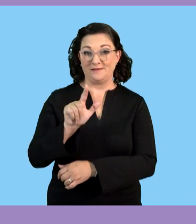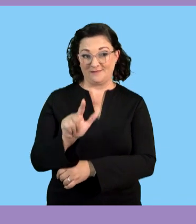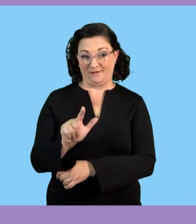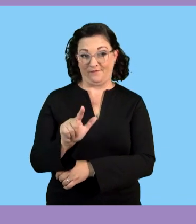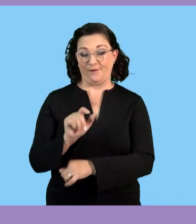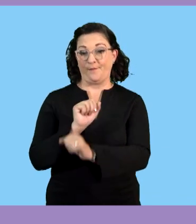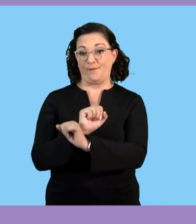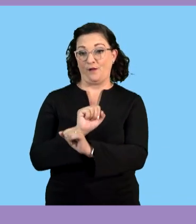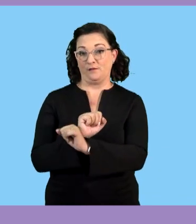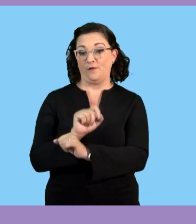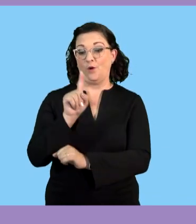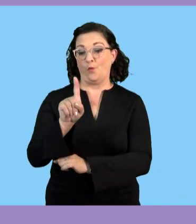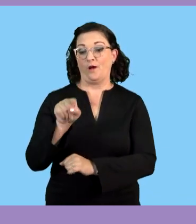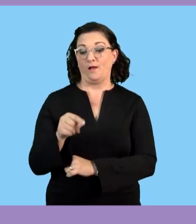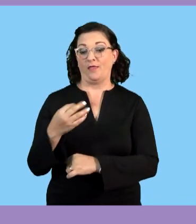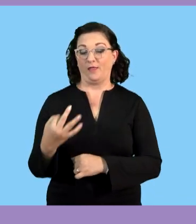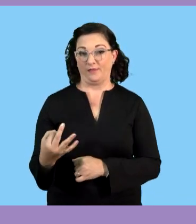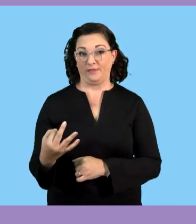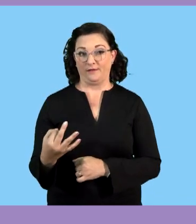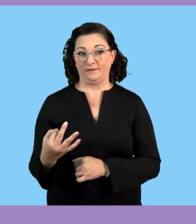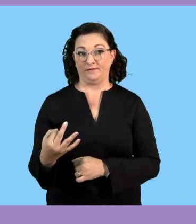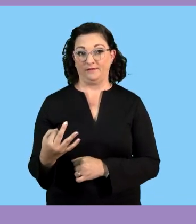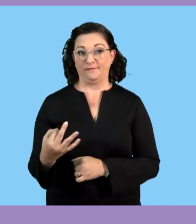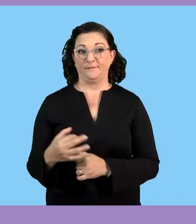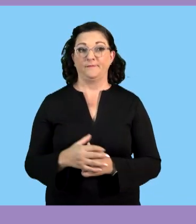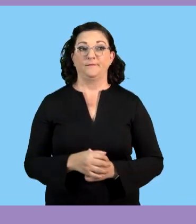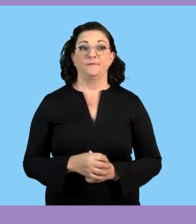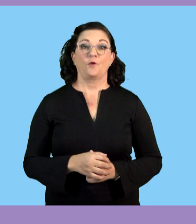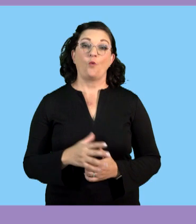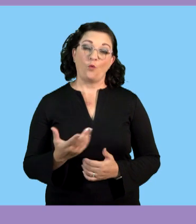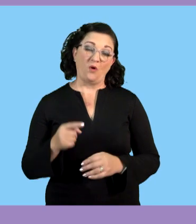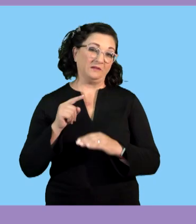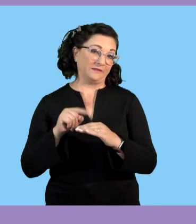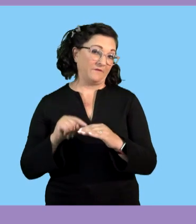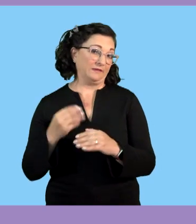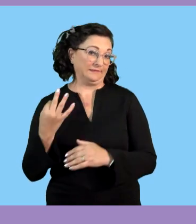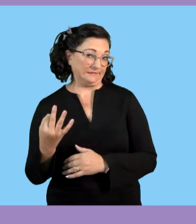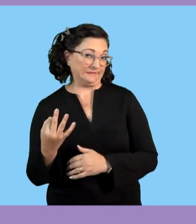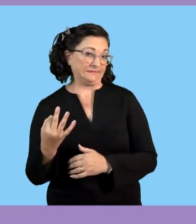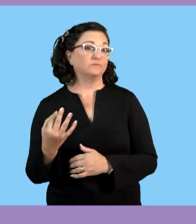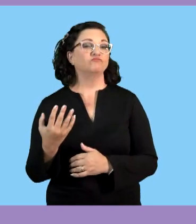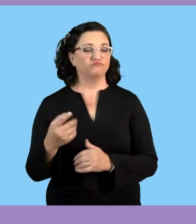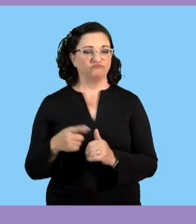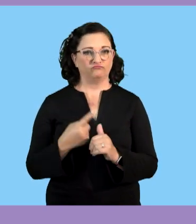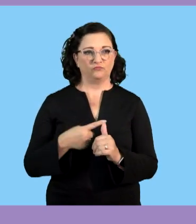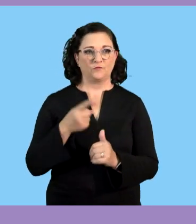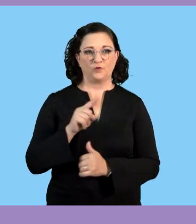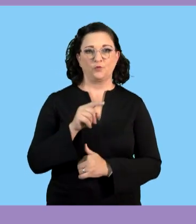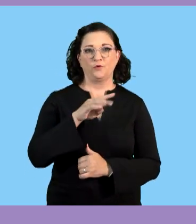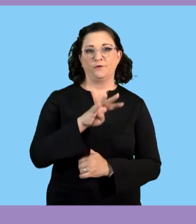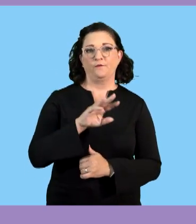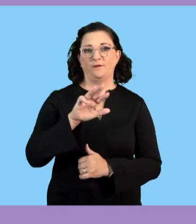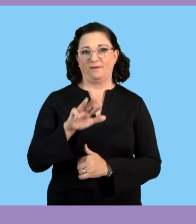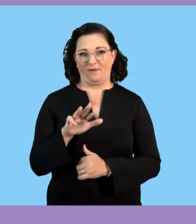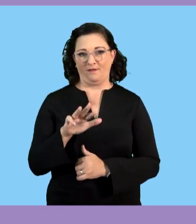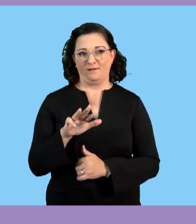147 multiplied by 1/3, or it's the same as dividing by 3, that is going to give us a 49. Now we know that